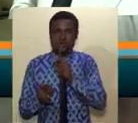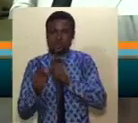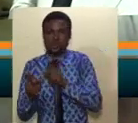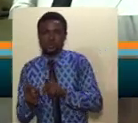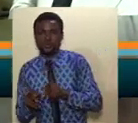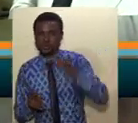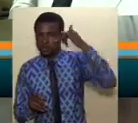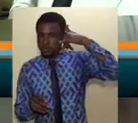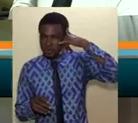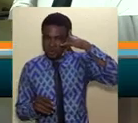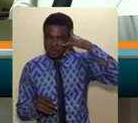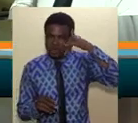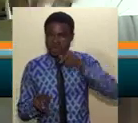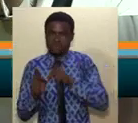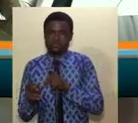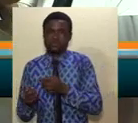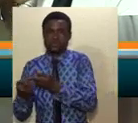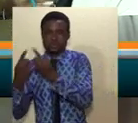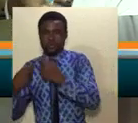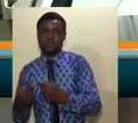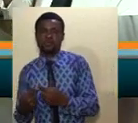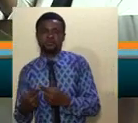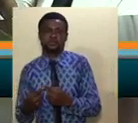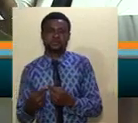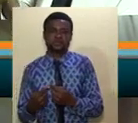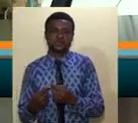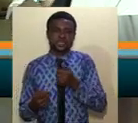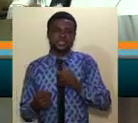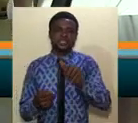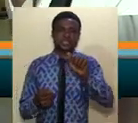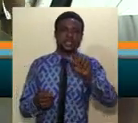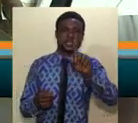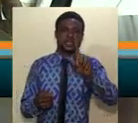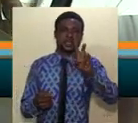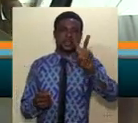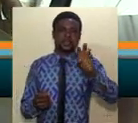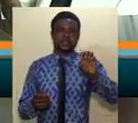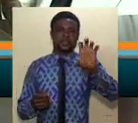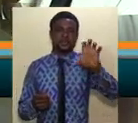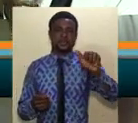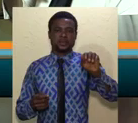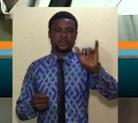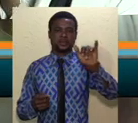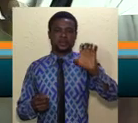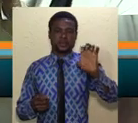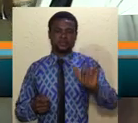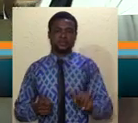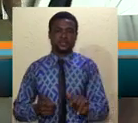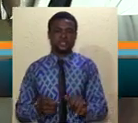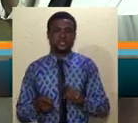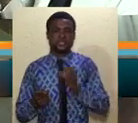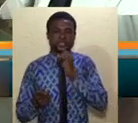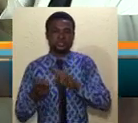do, because part of the advocacy is to go to schools to empower children on, you know, their